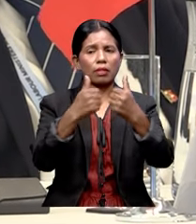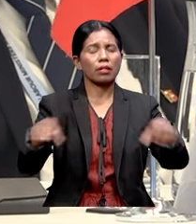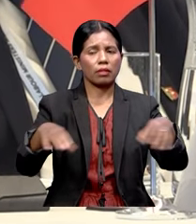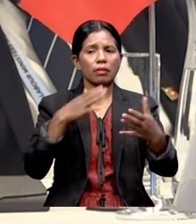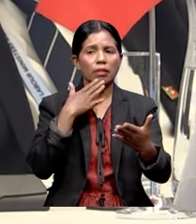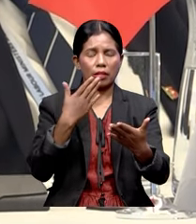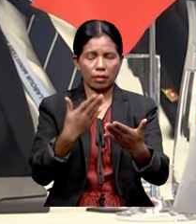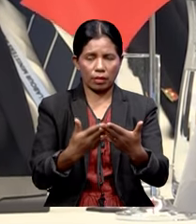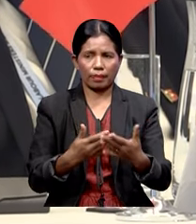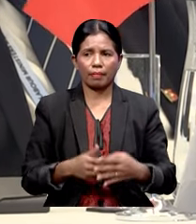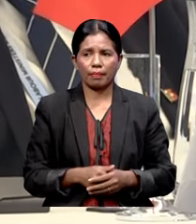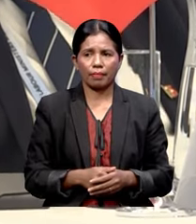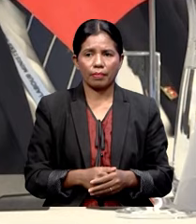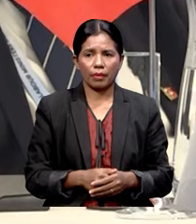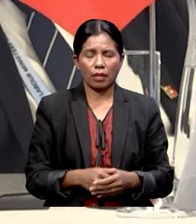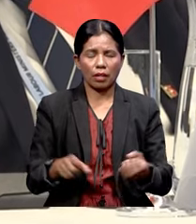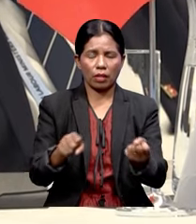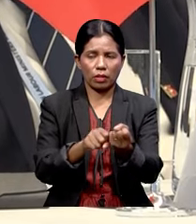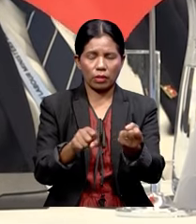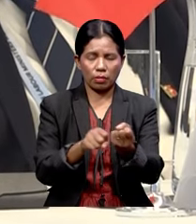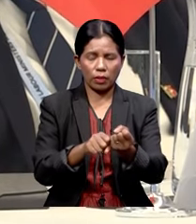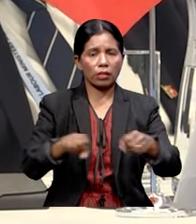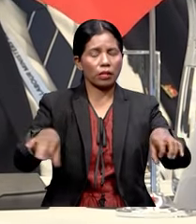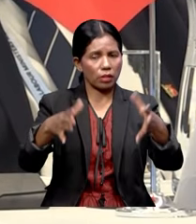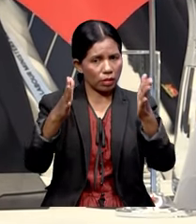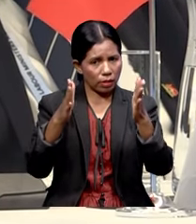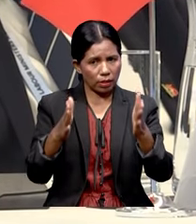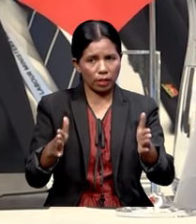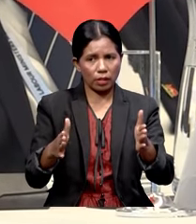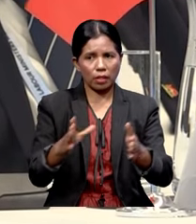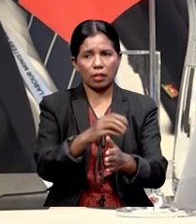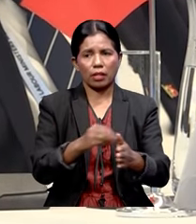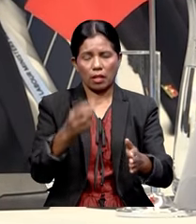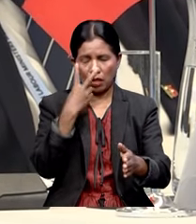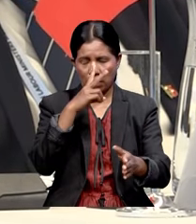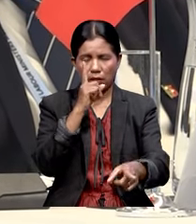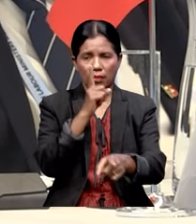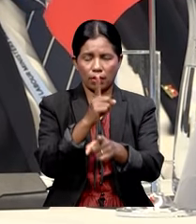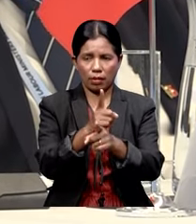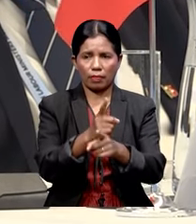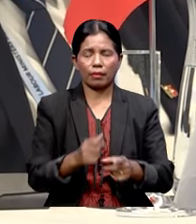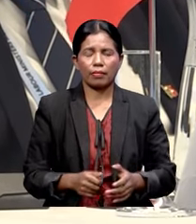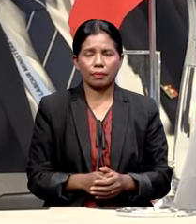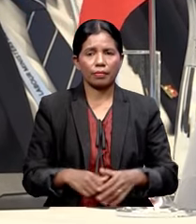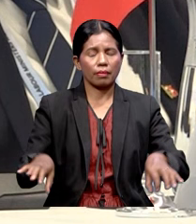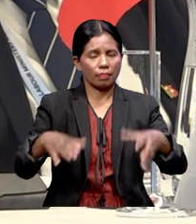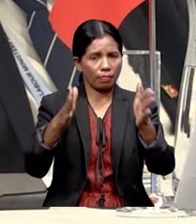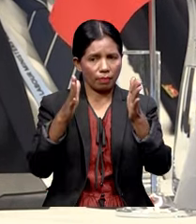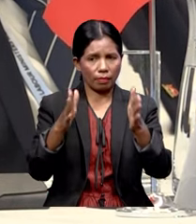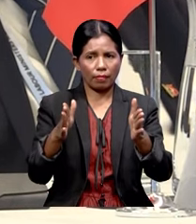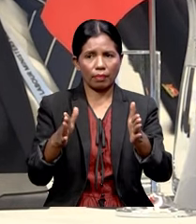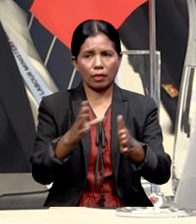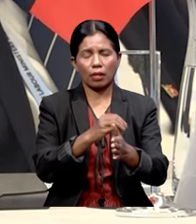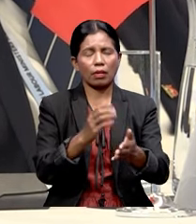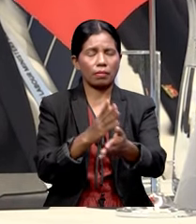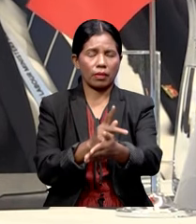labour standards, support workers, rise and establish framework that